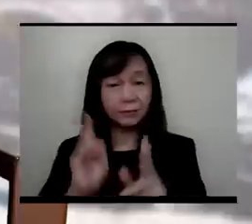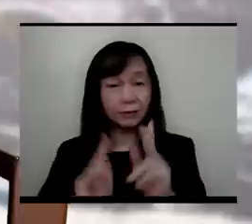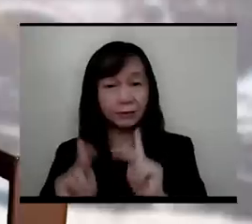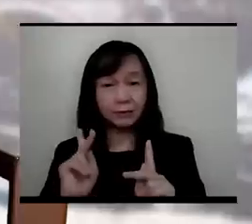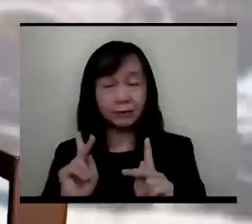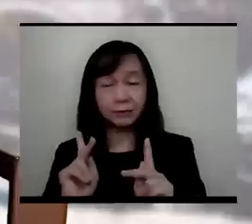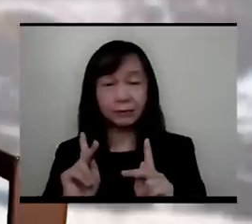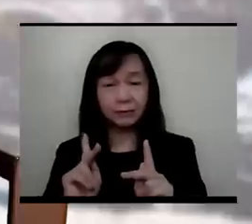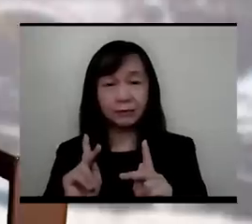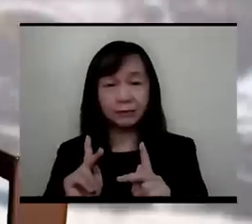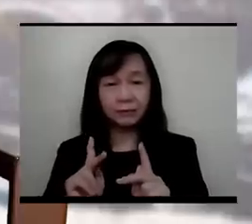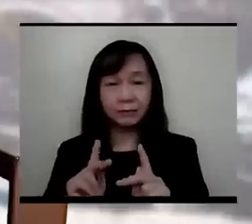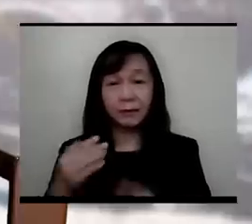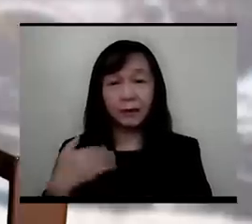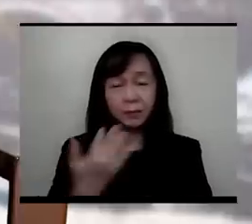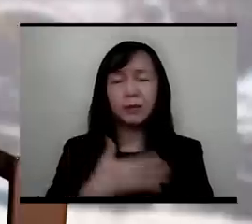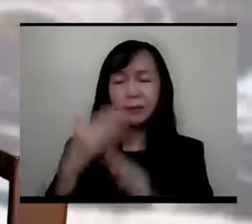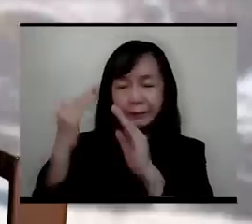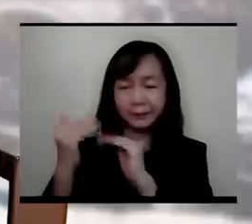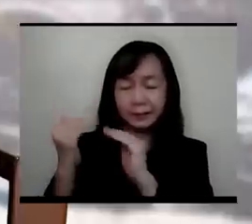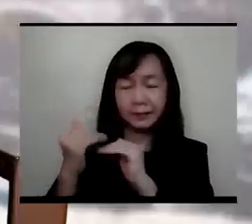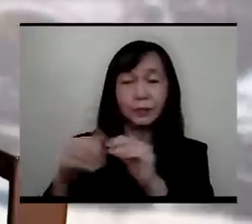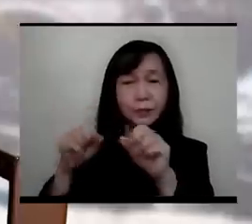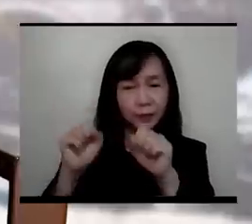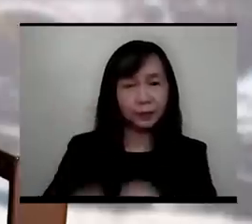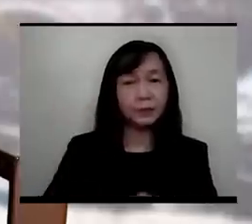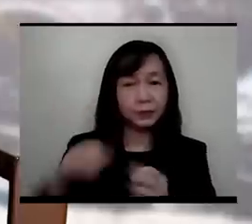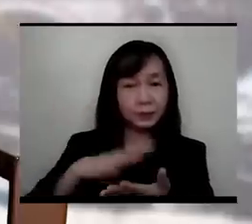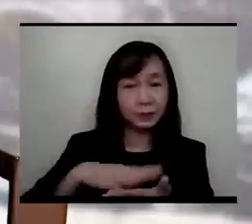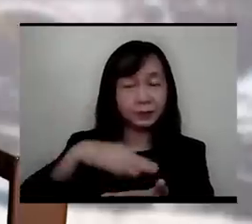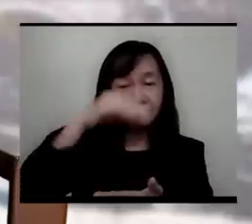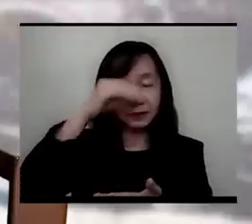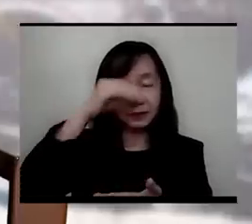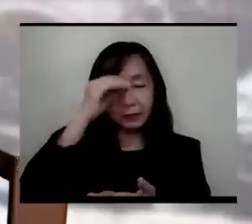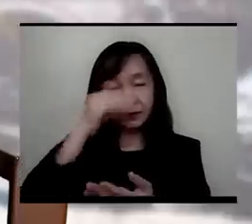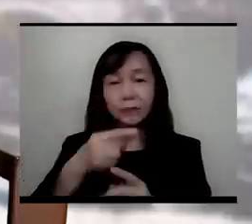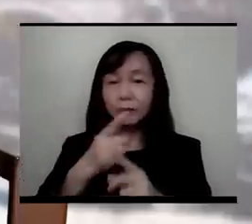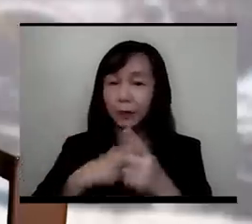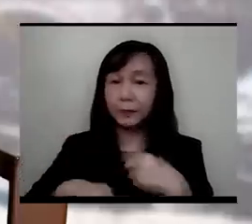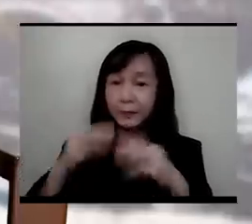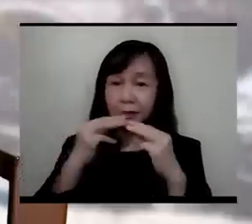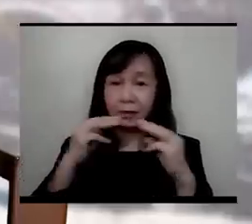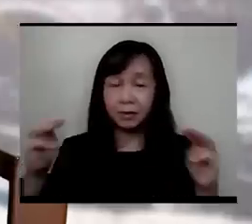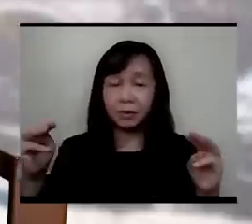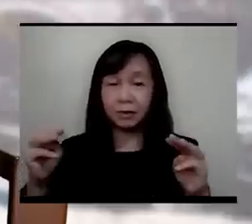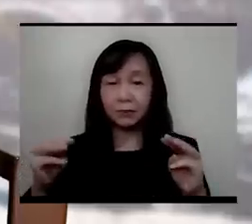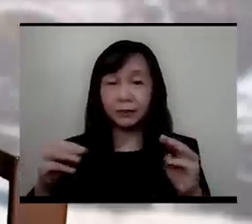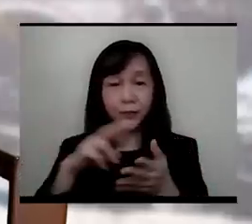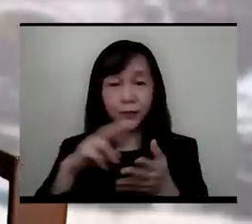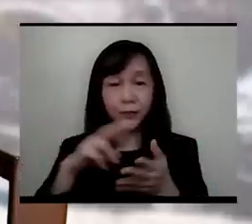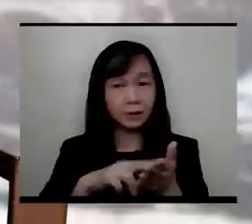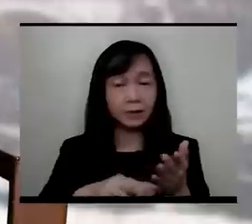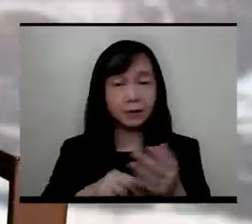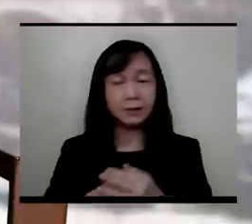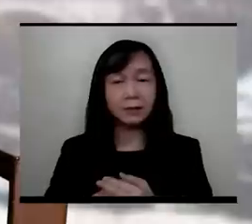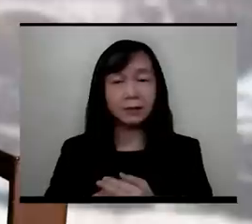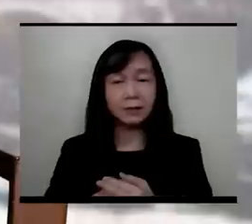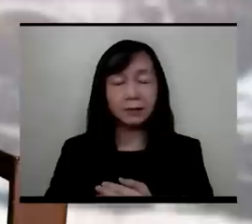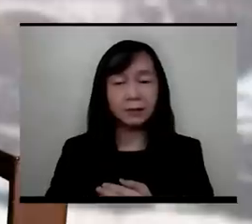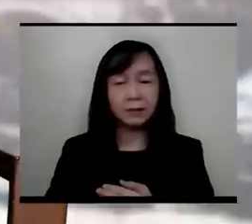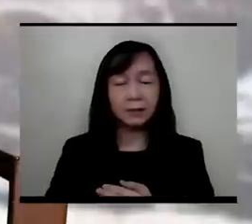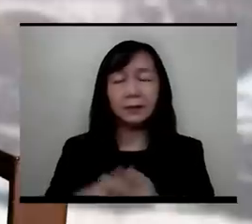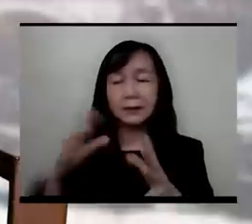We hope that we could learn From the message of the readings Let us recover